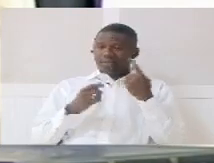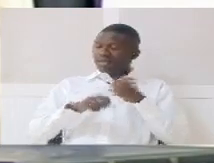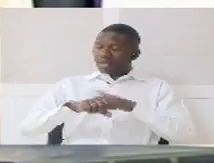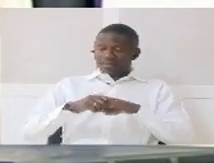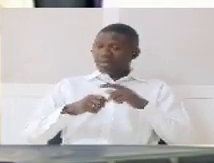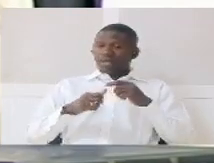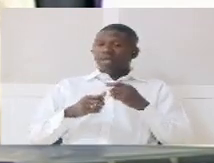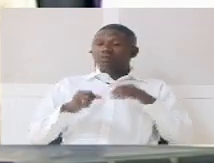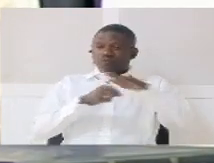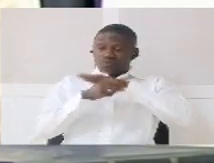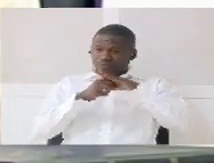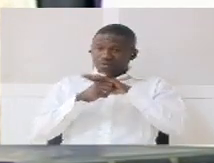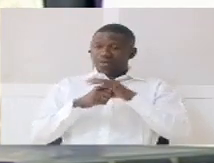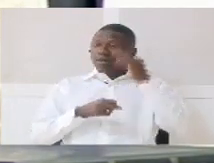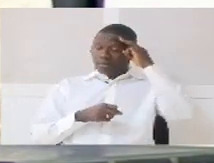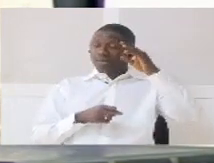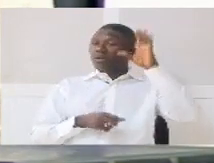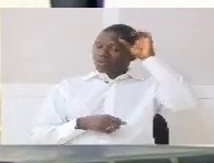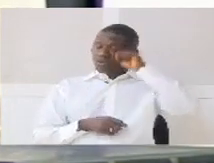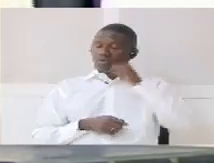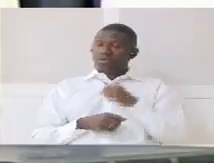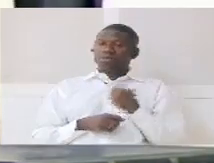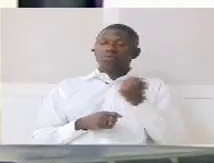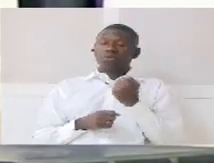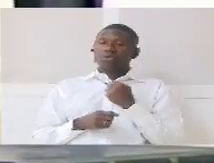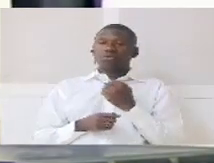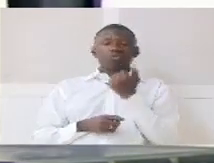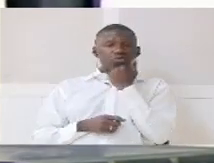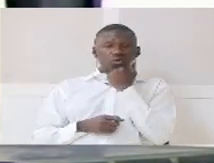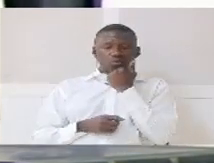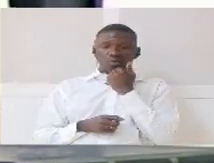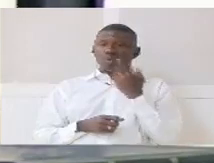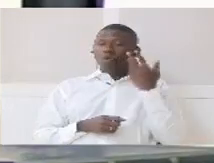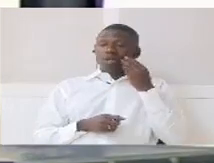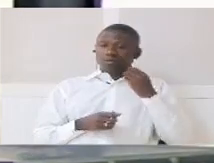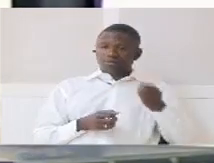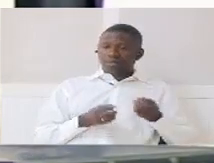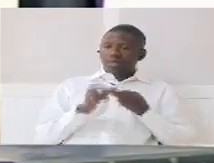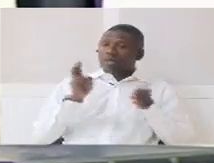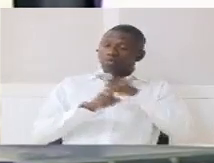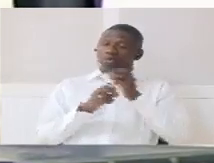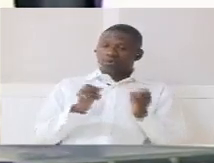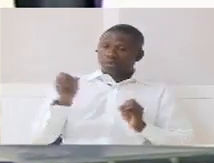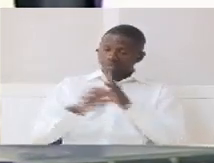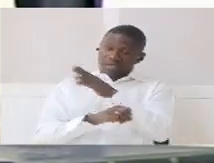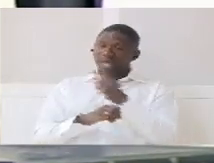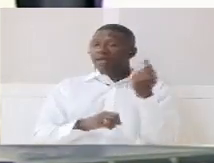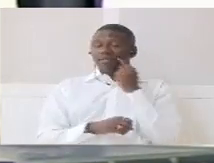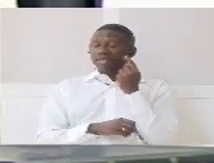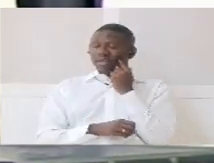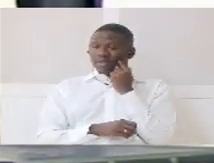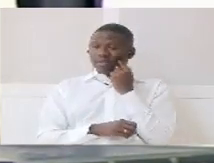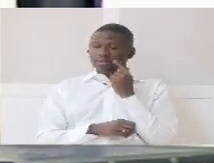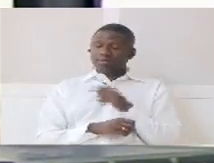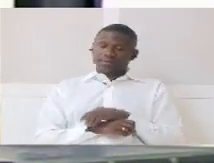overcrowding, the ministry is aware. Because number men kata luolung report men kata je. Because the daily reports that